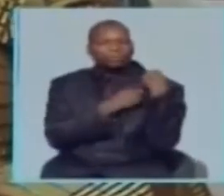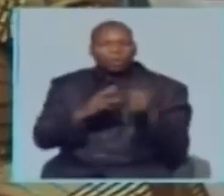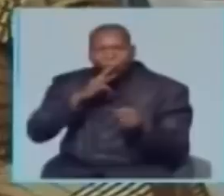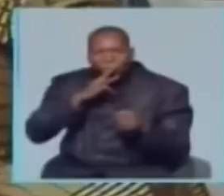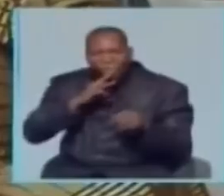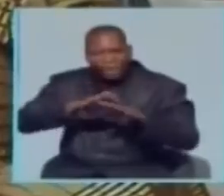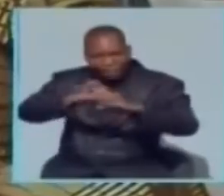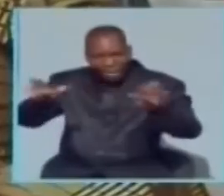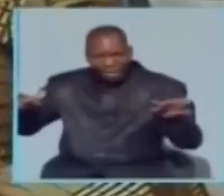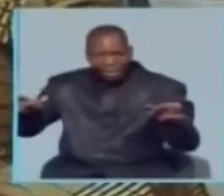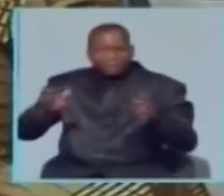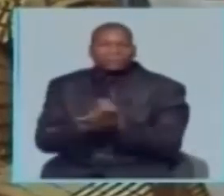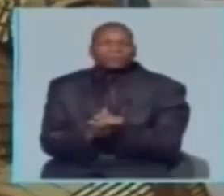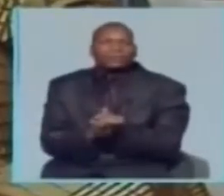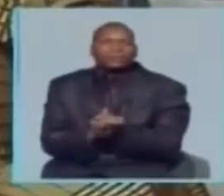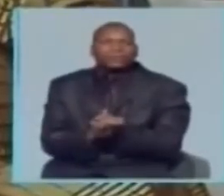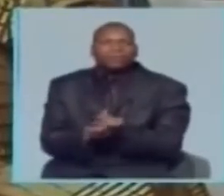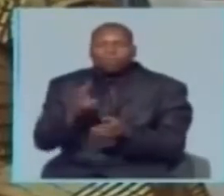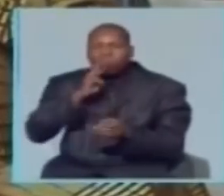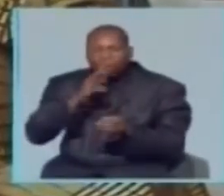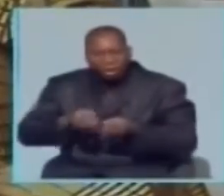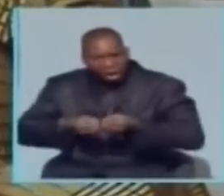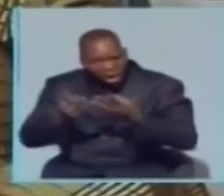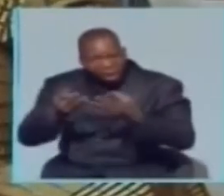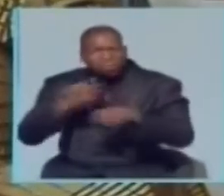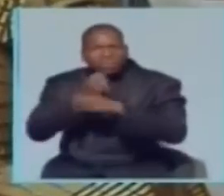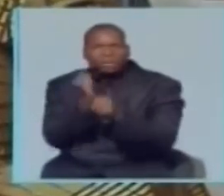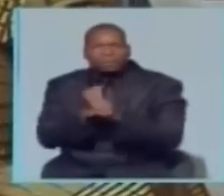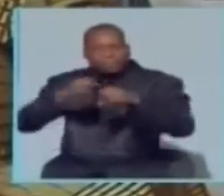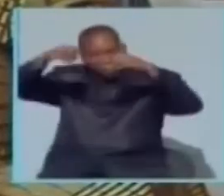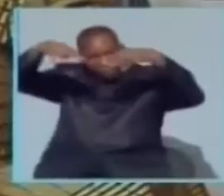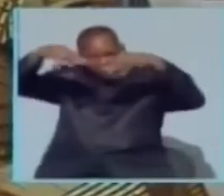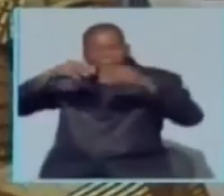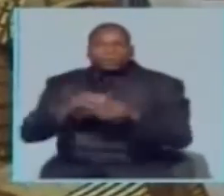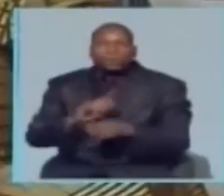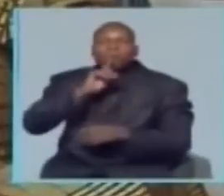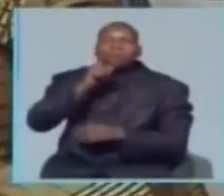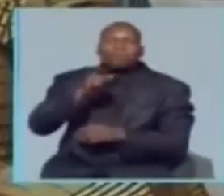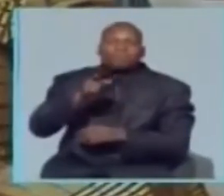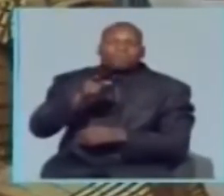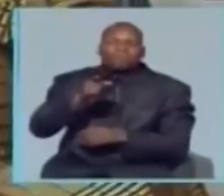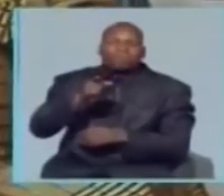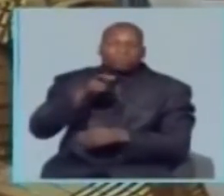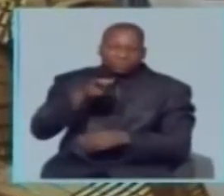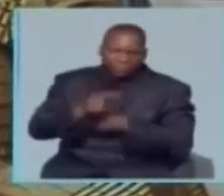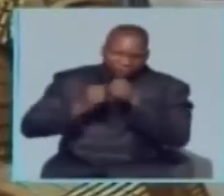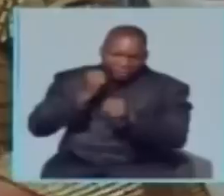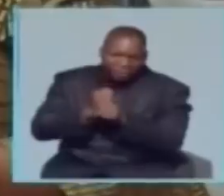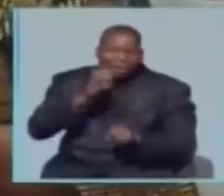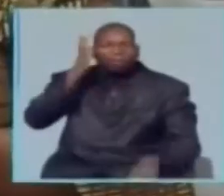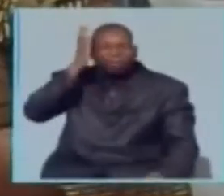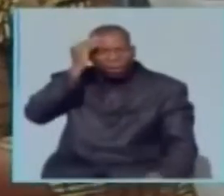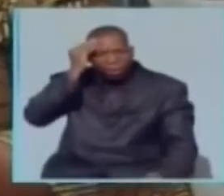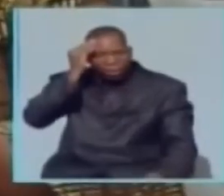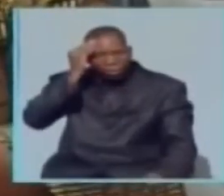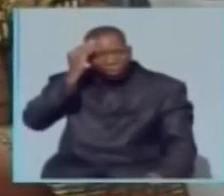water for generation. And clearly, it was recognized this year that